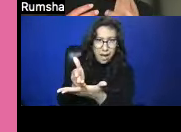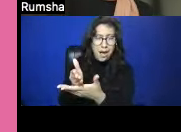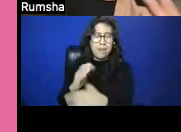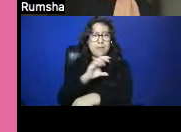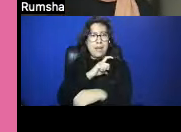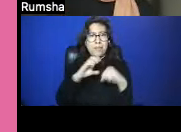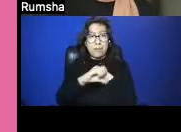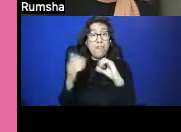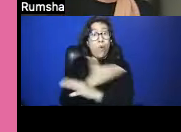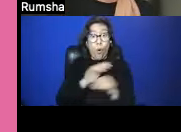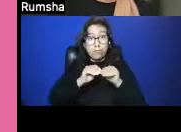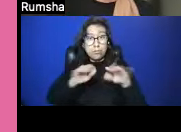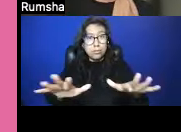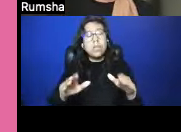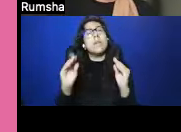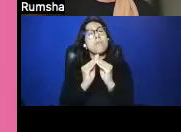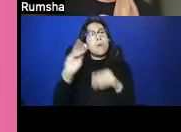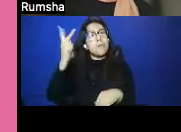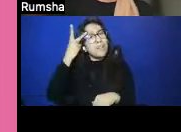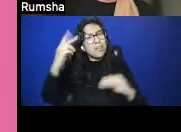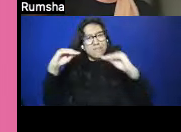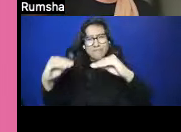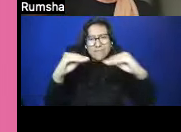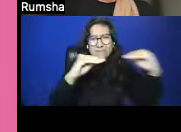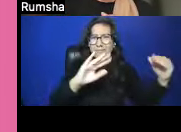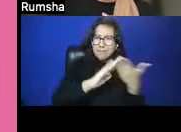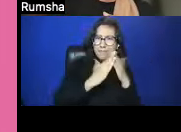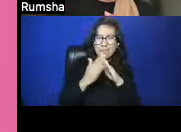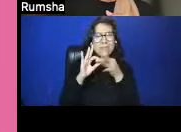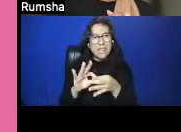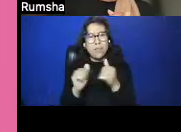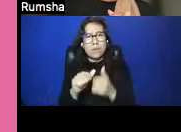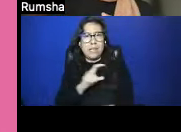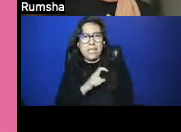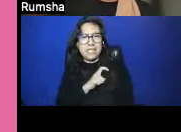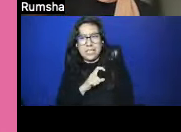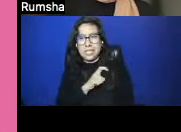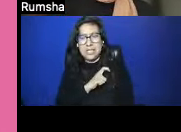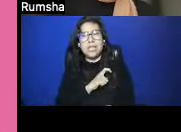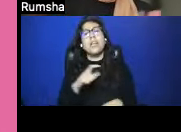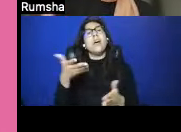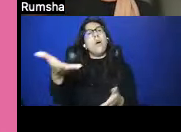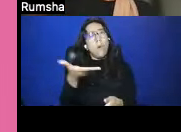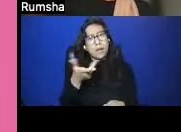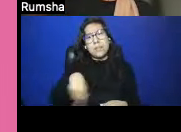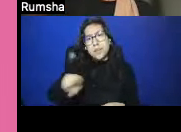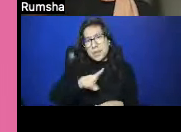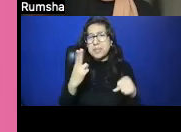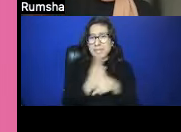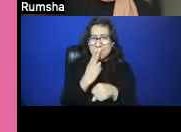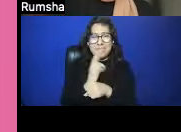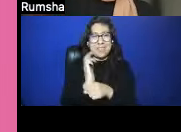doing political education within your communities on policing. We welcome you to use the activities